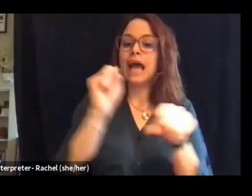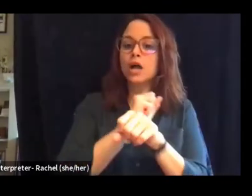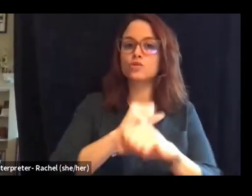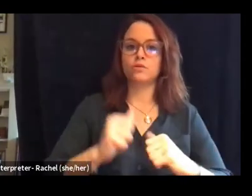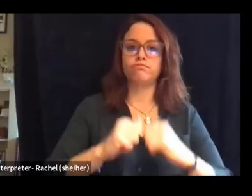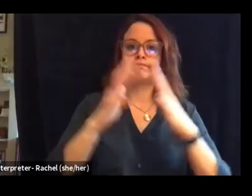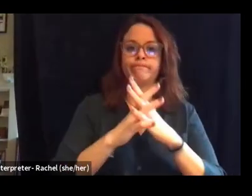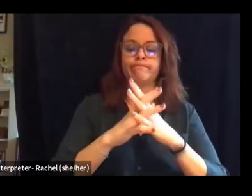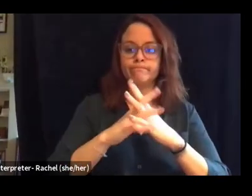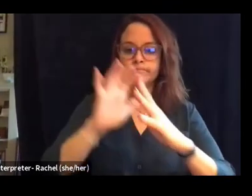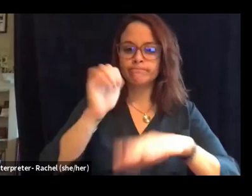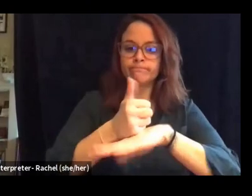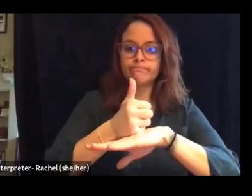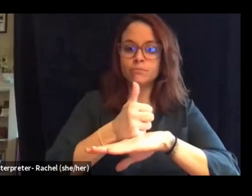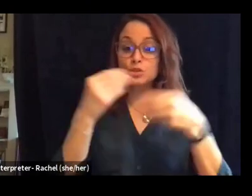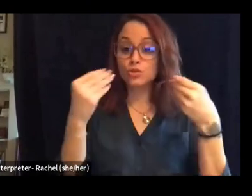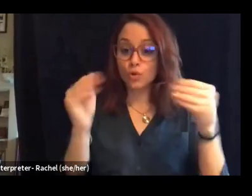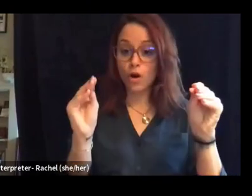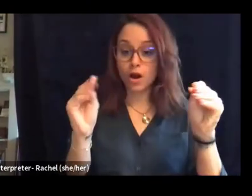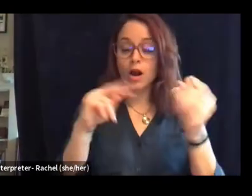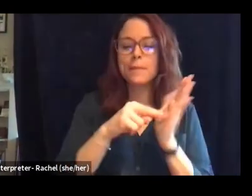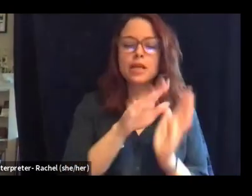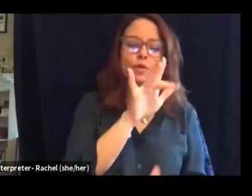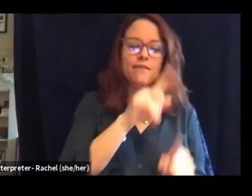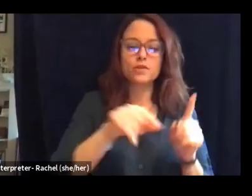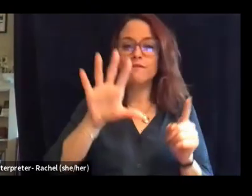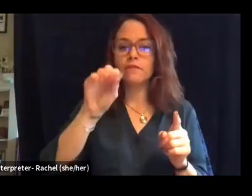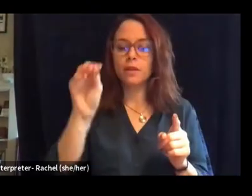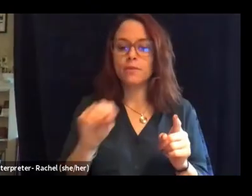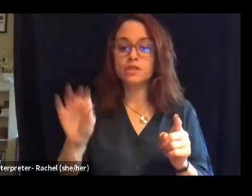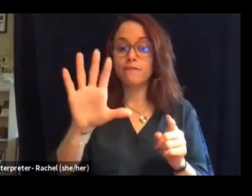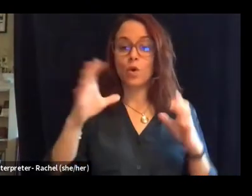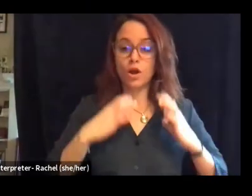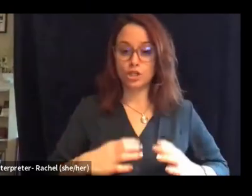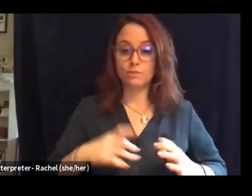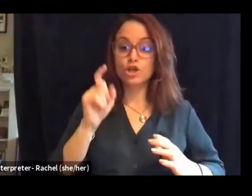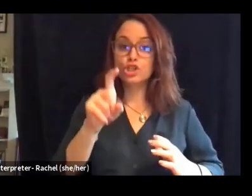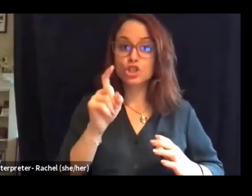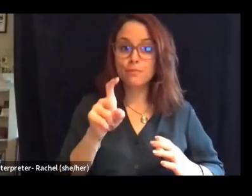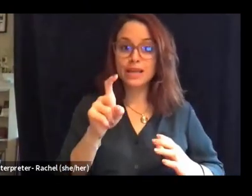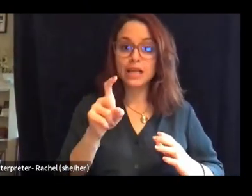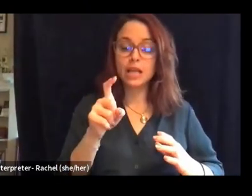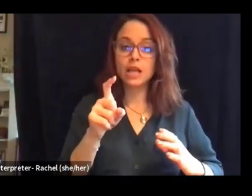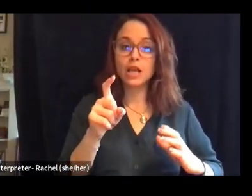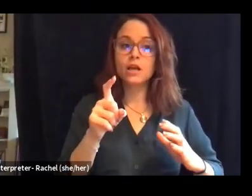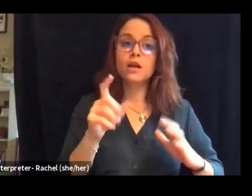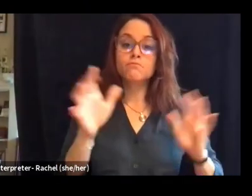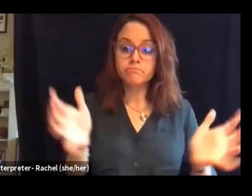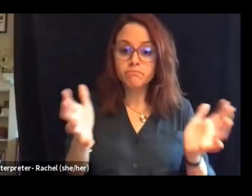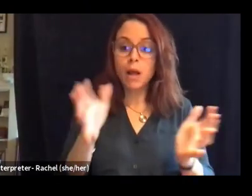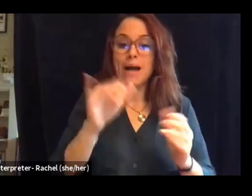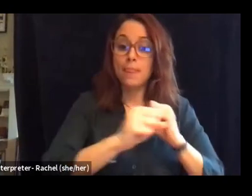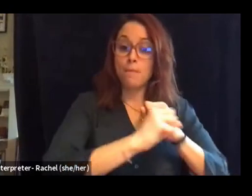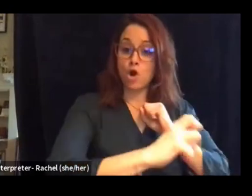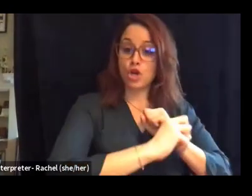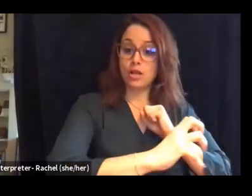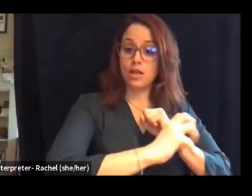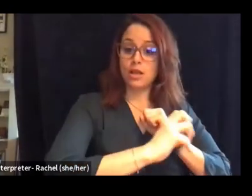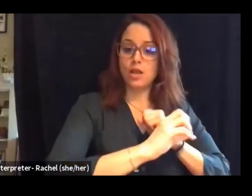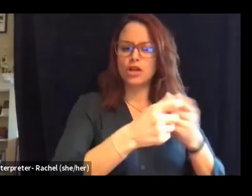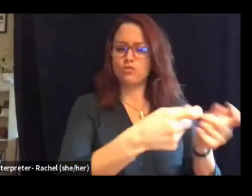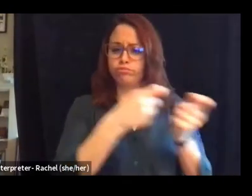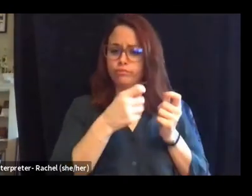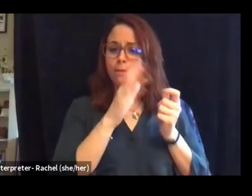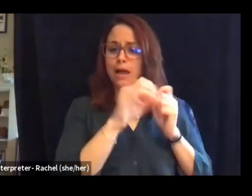probably 25 to 50% of your customer base should be driven by the marketing, but 50 to 75% should